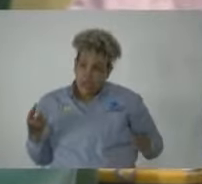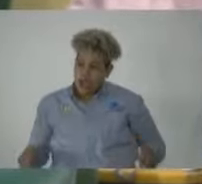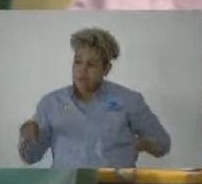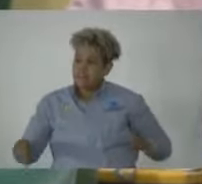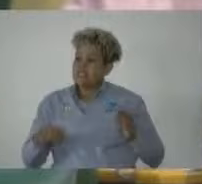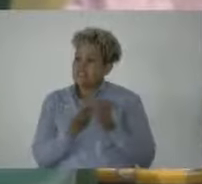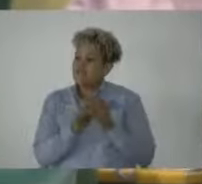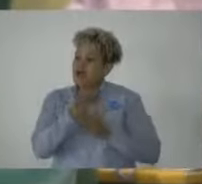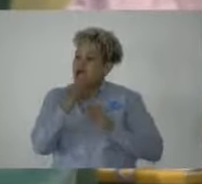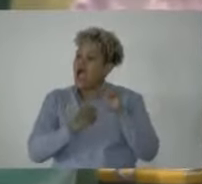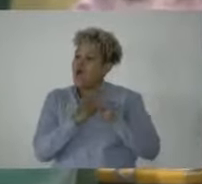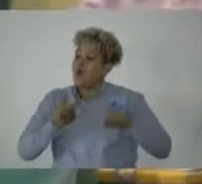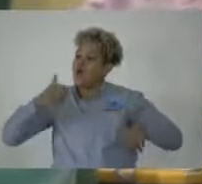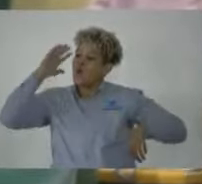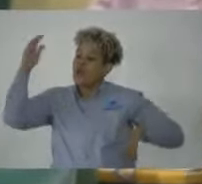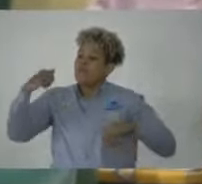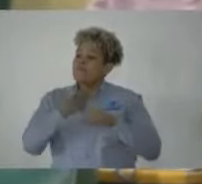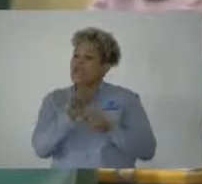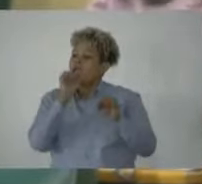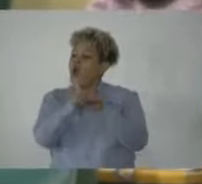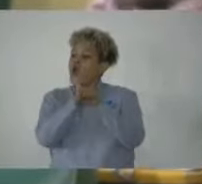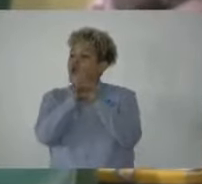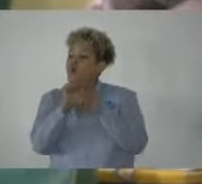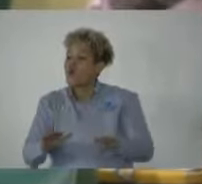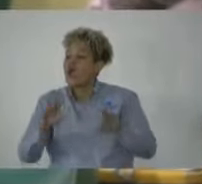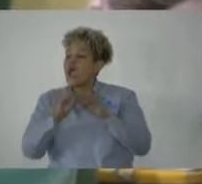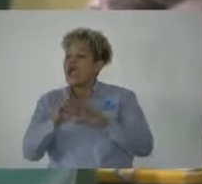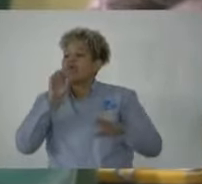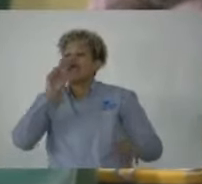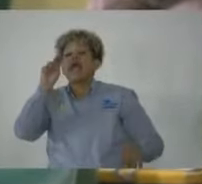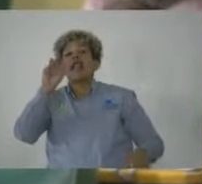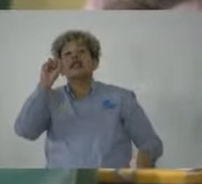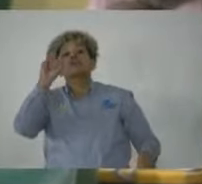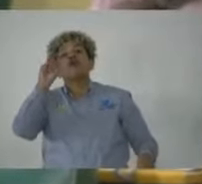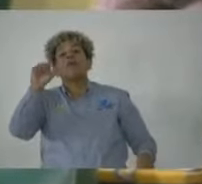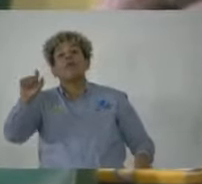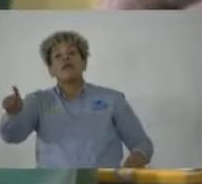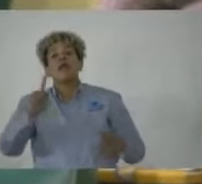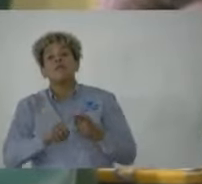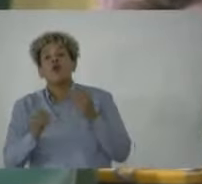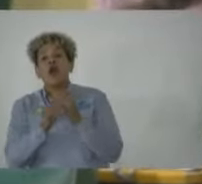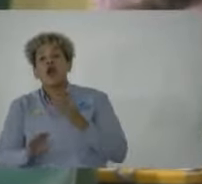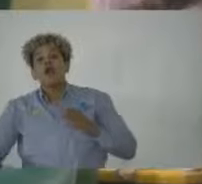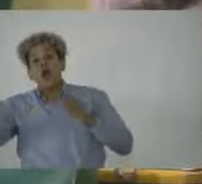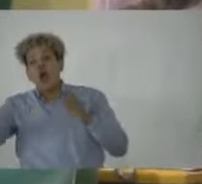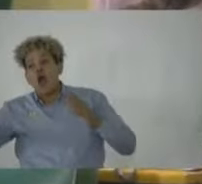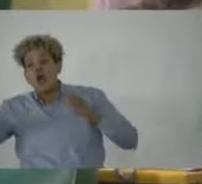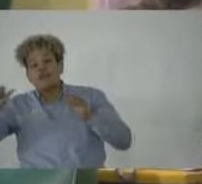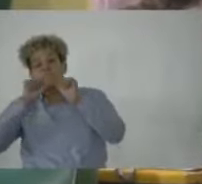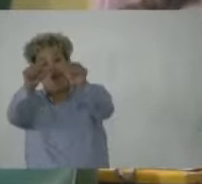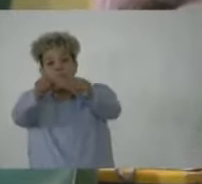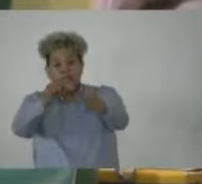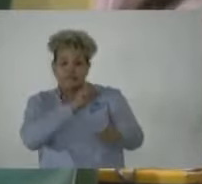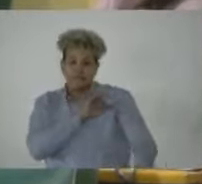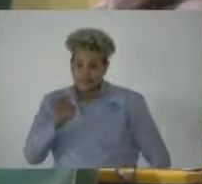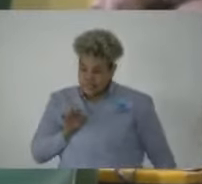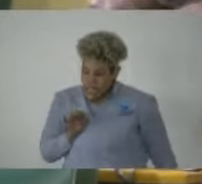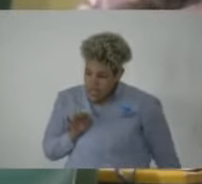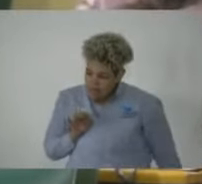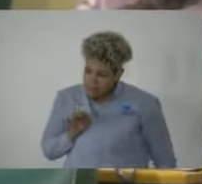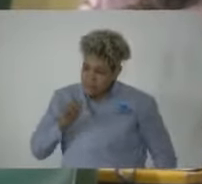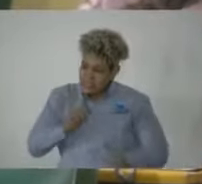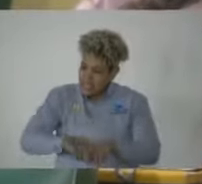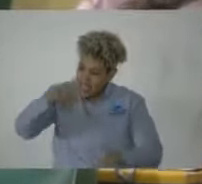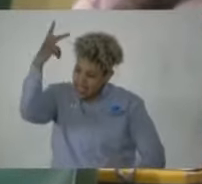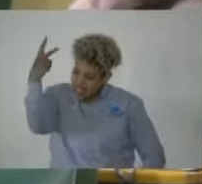we will make workers in the NSWMA and their subsidiaries permanent. Time come